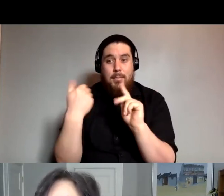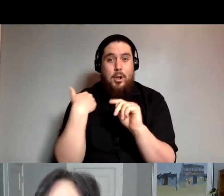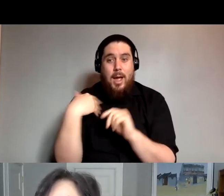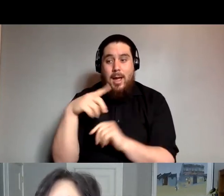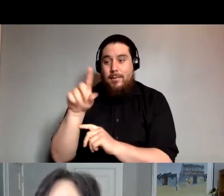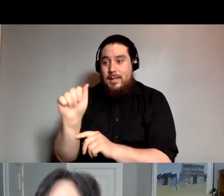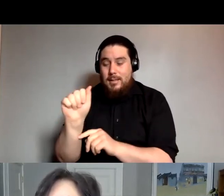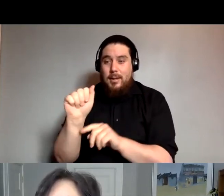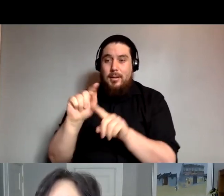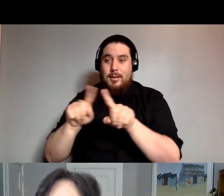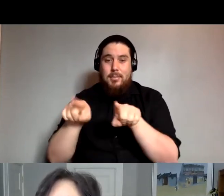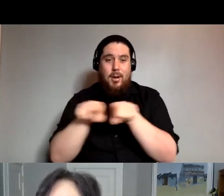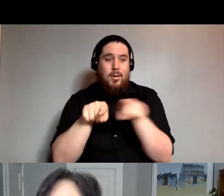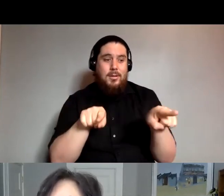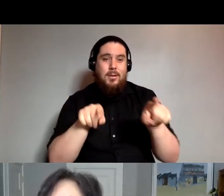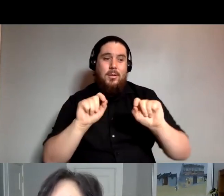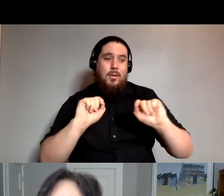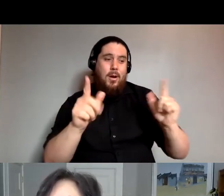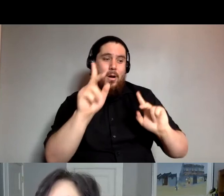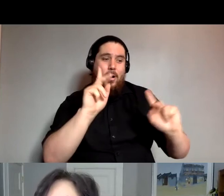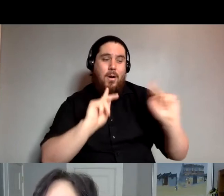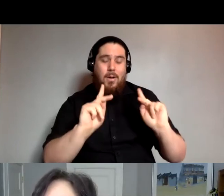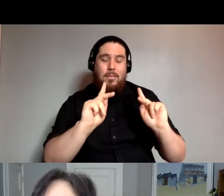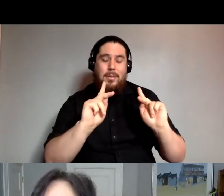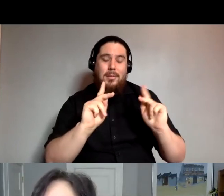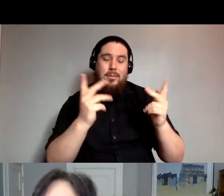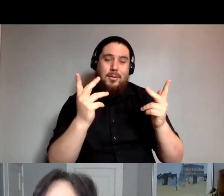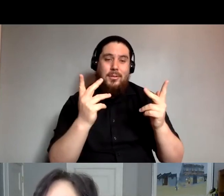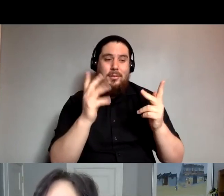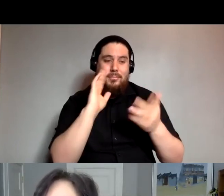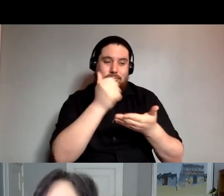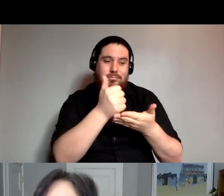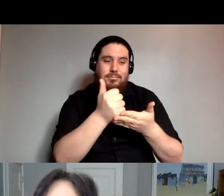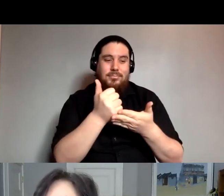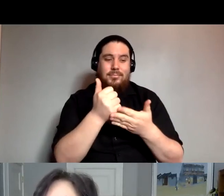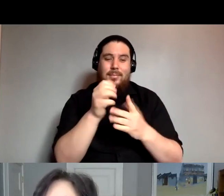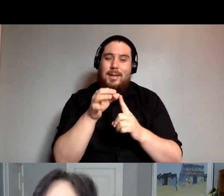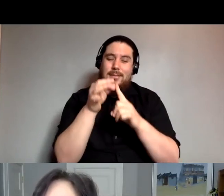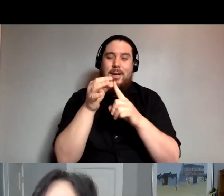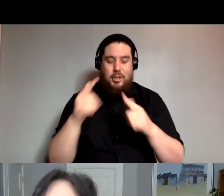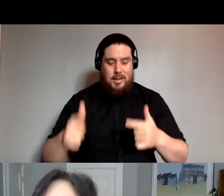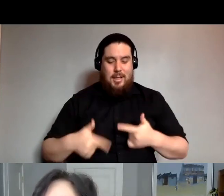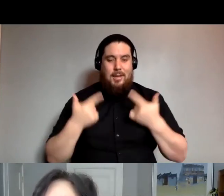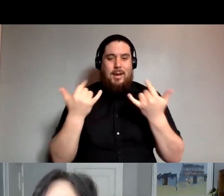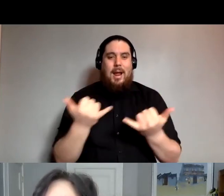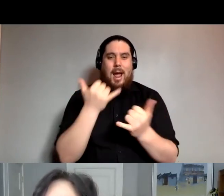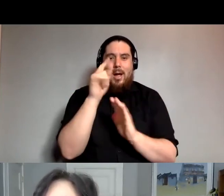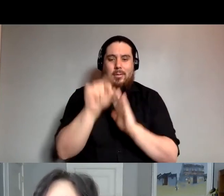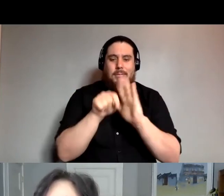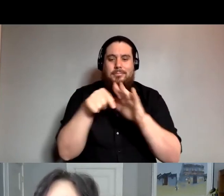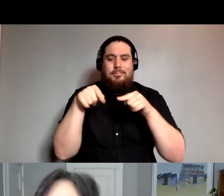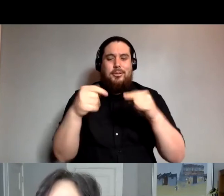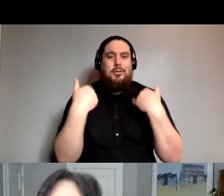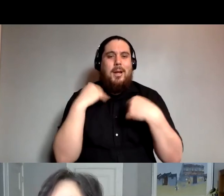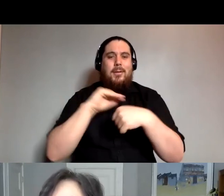us all, especially when living in such a time as the pandemic. I also want to point